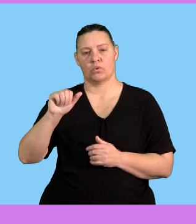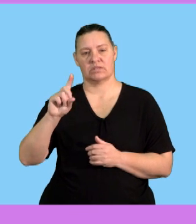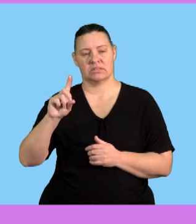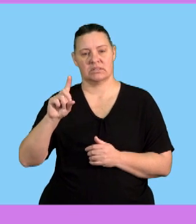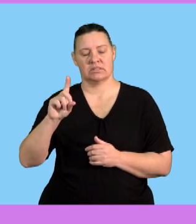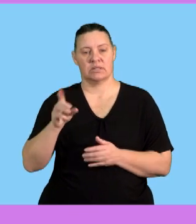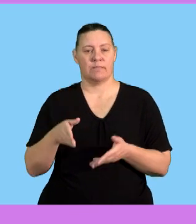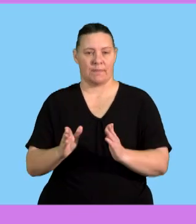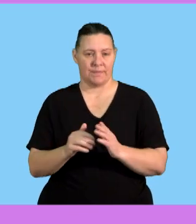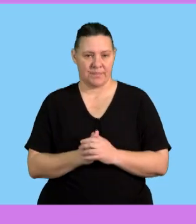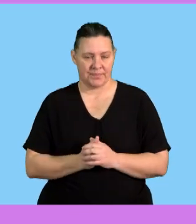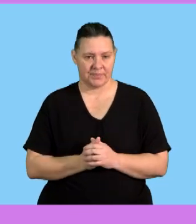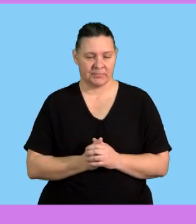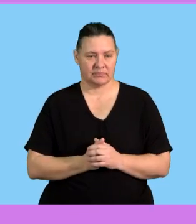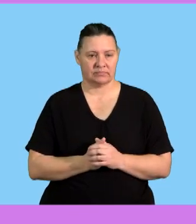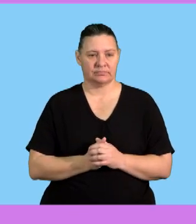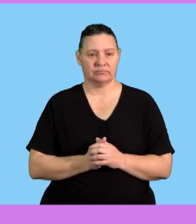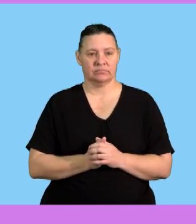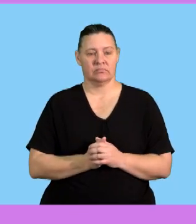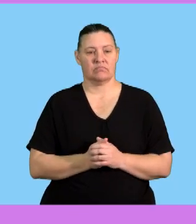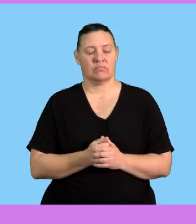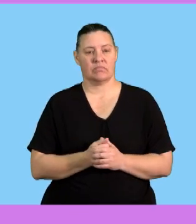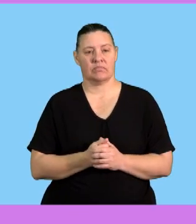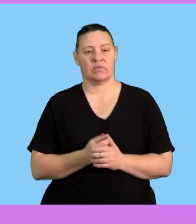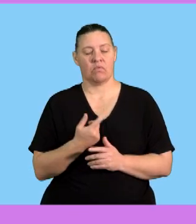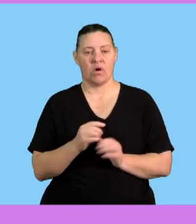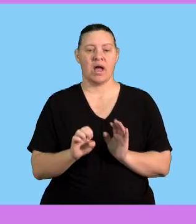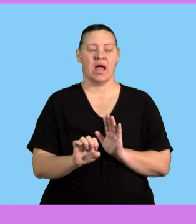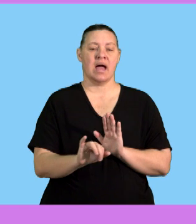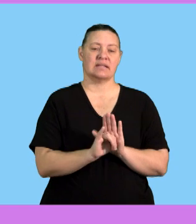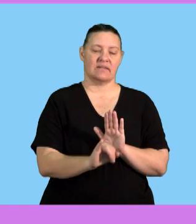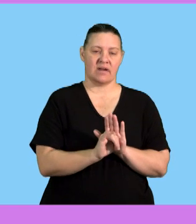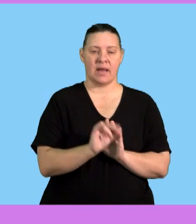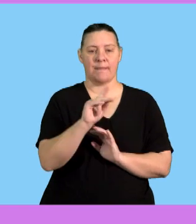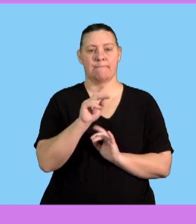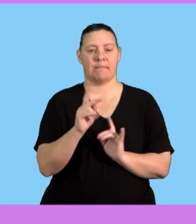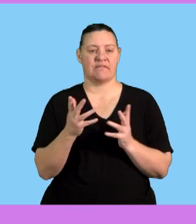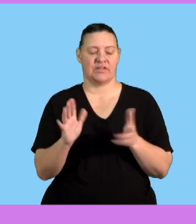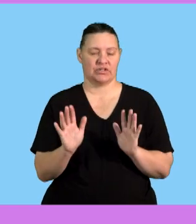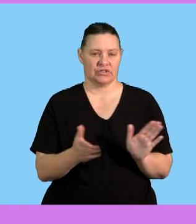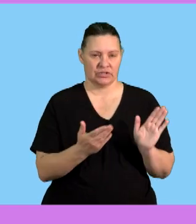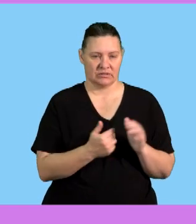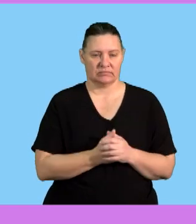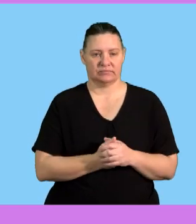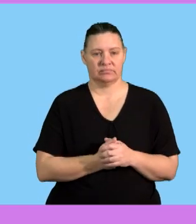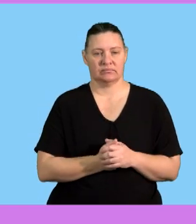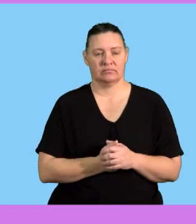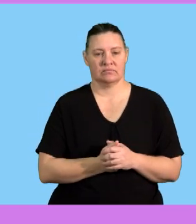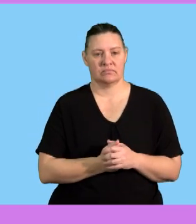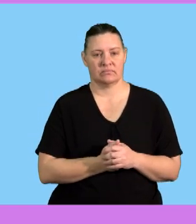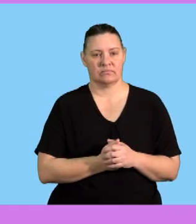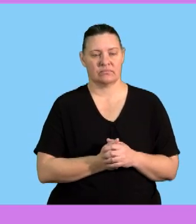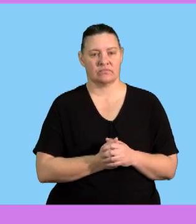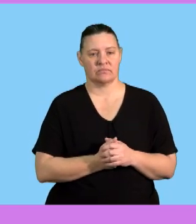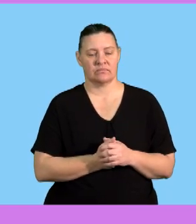route map. And now we have identified the type of map of which it's a strip map